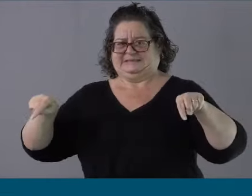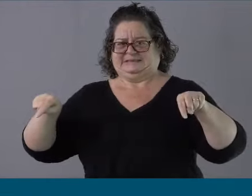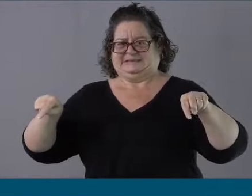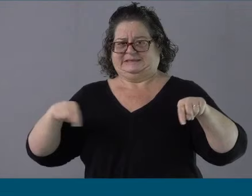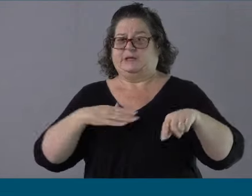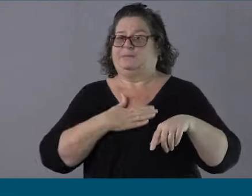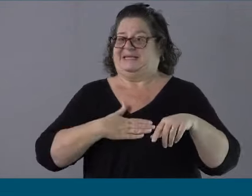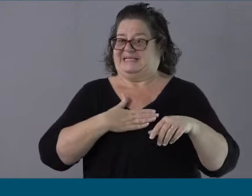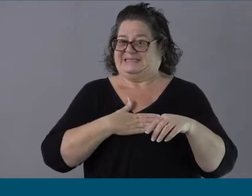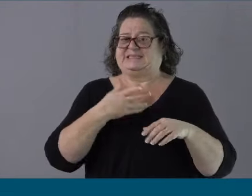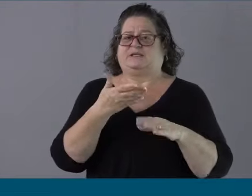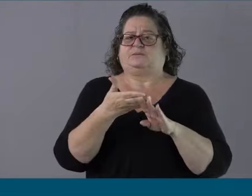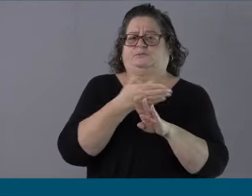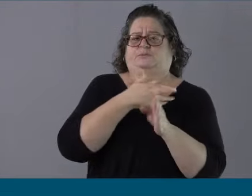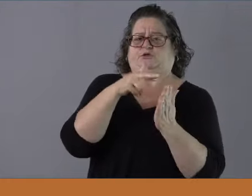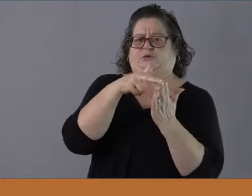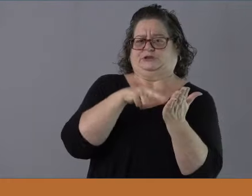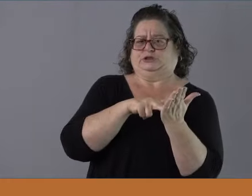azhealth.gov/surge testing.